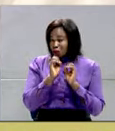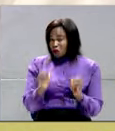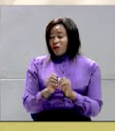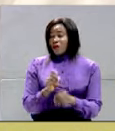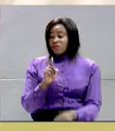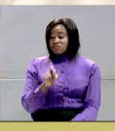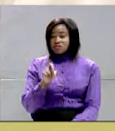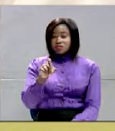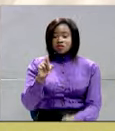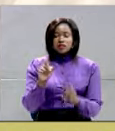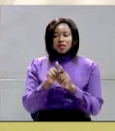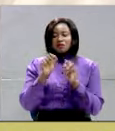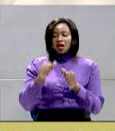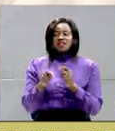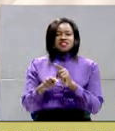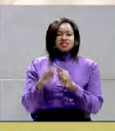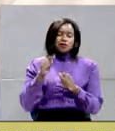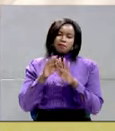Bugenda kutira dara katare kafu.